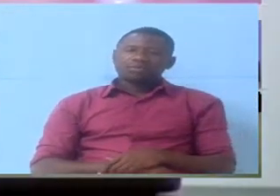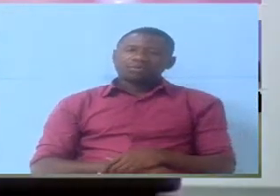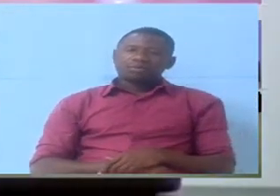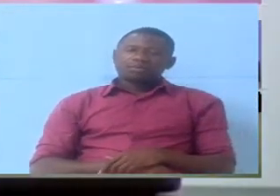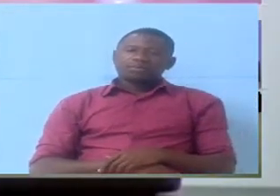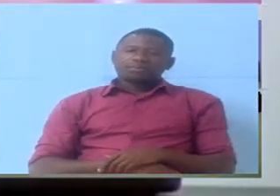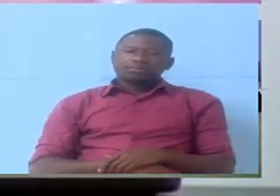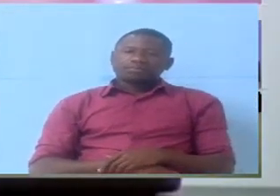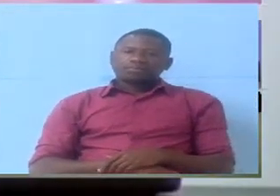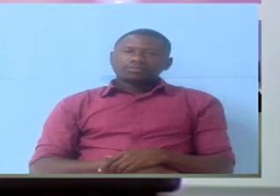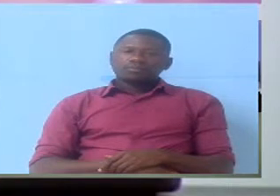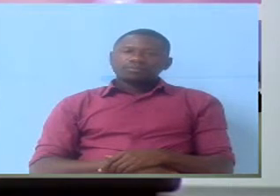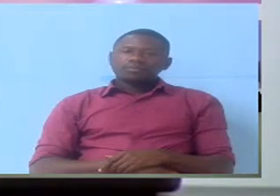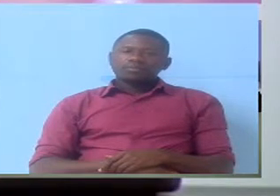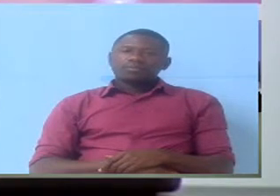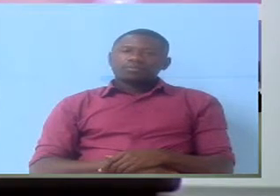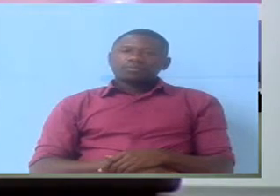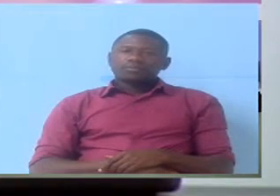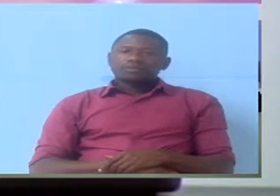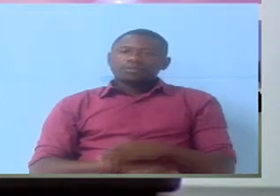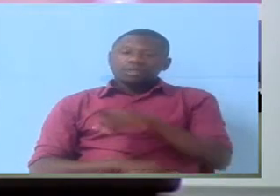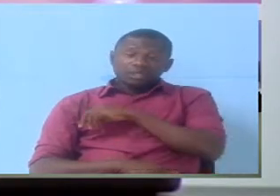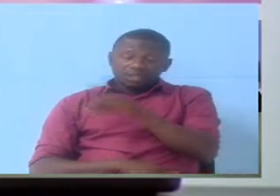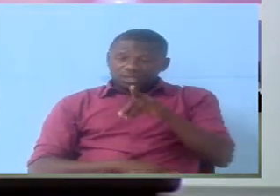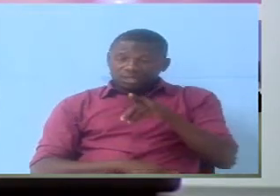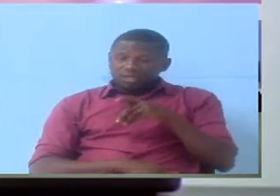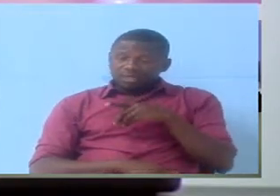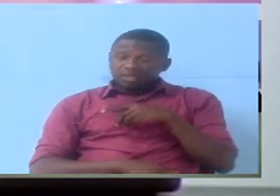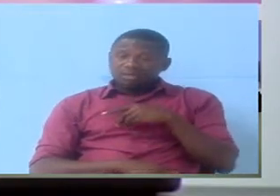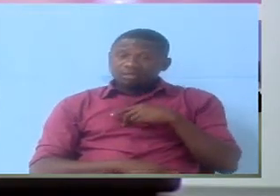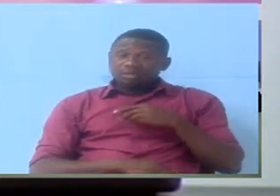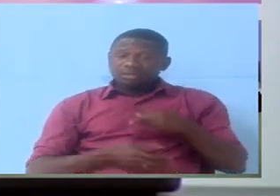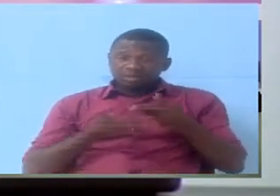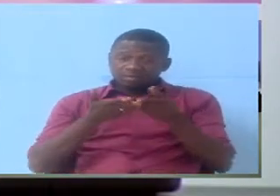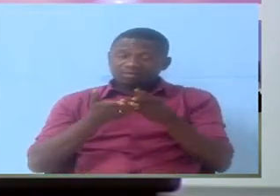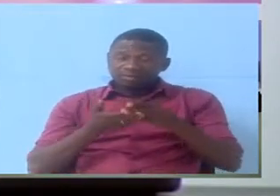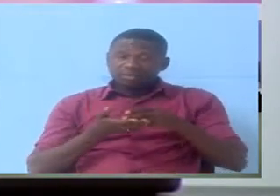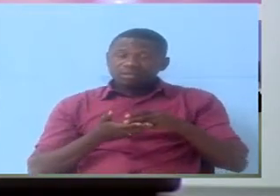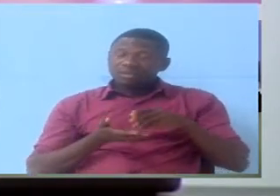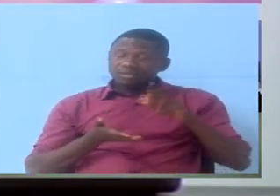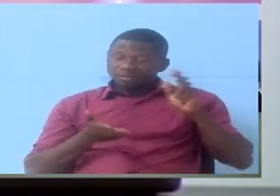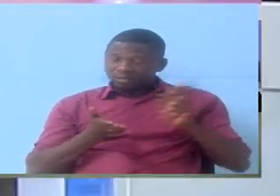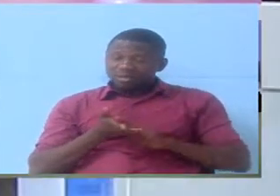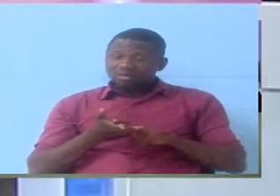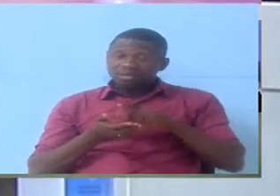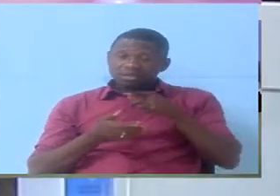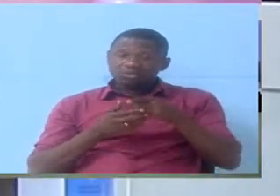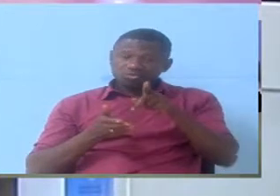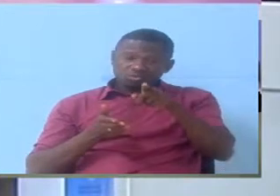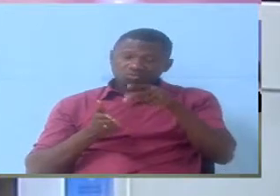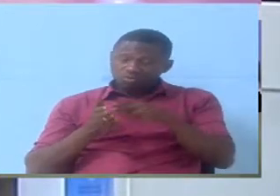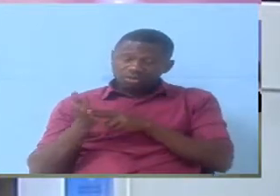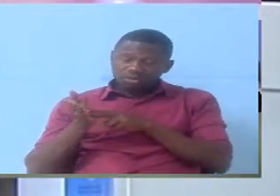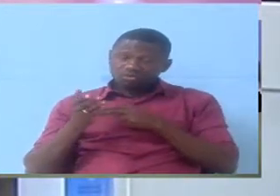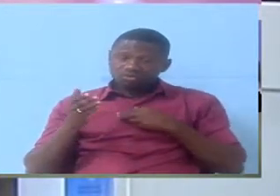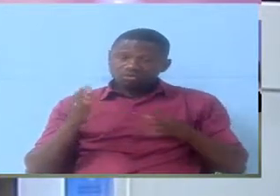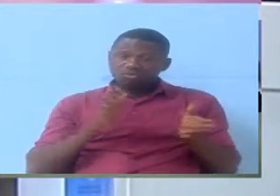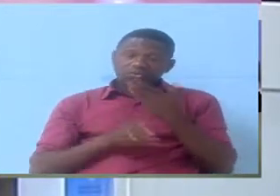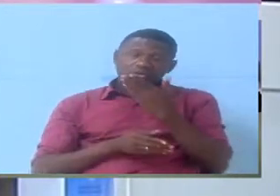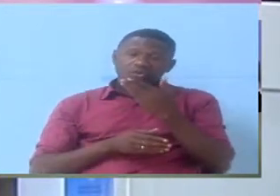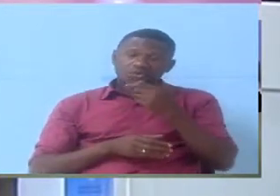sanction your move to the UN? Did they give you the secondment that you needed? Yes,